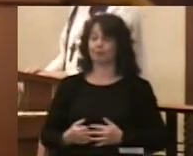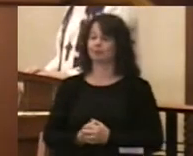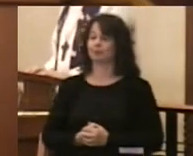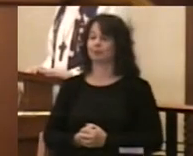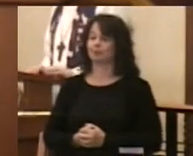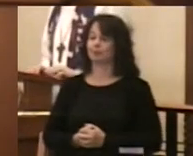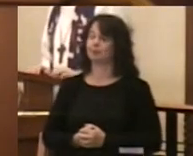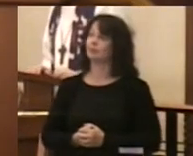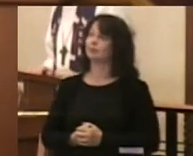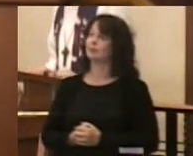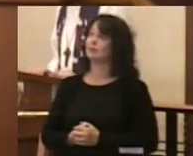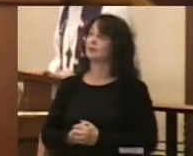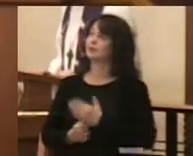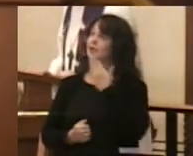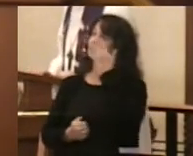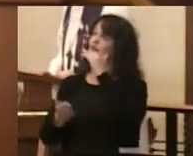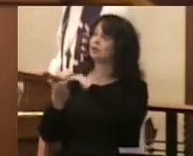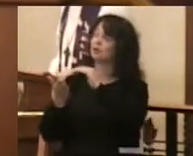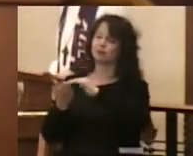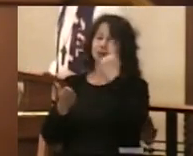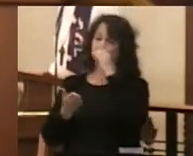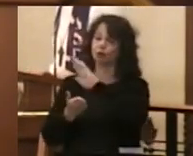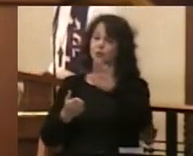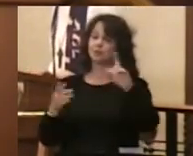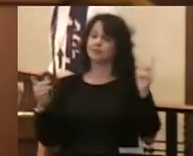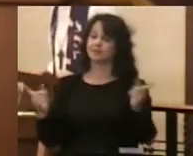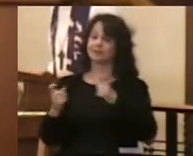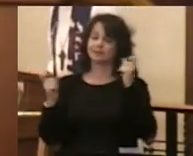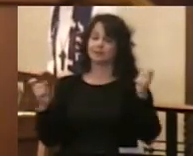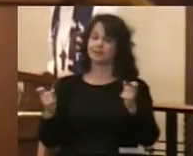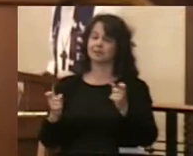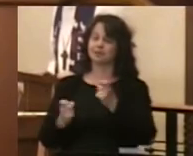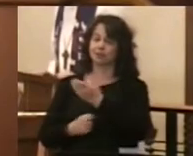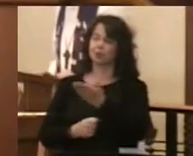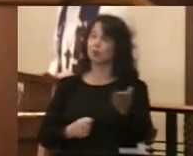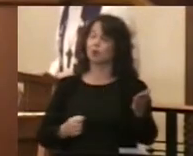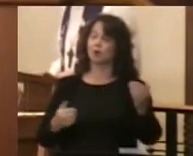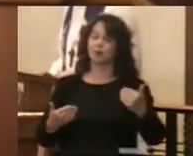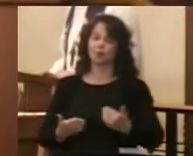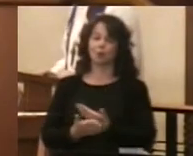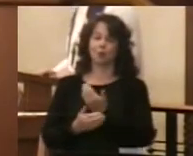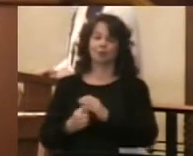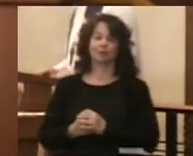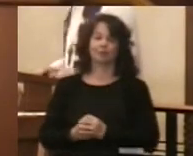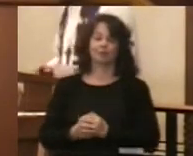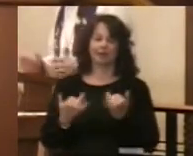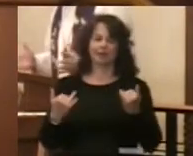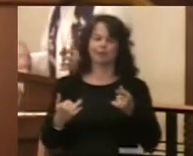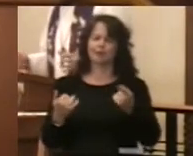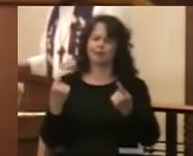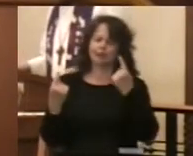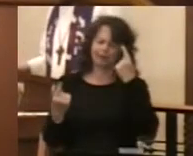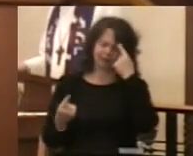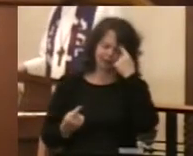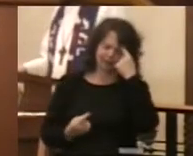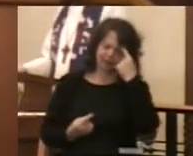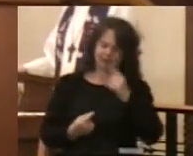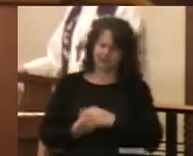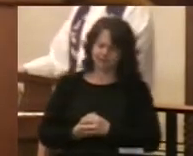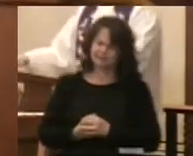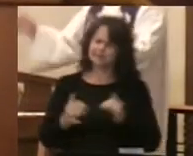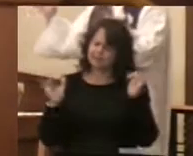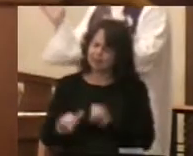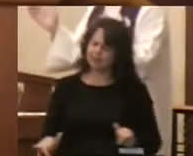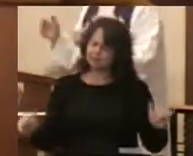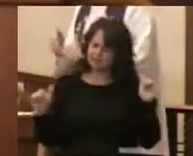In light of God's forgiveness of your sins, you are new. And even now you might think, well, that's the same as it's always